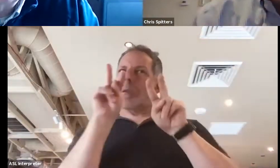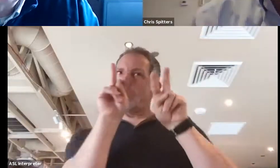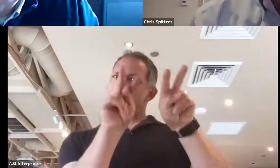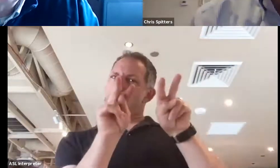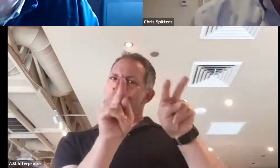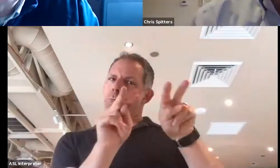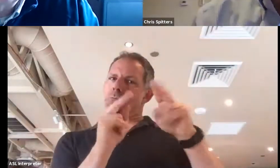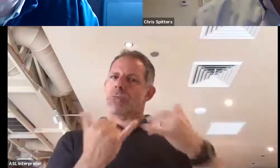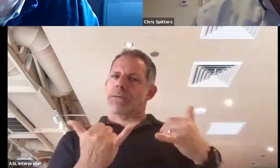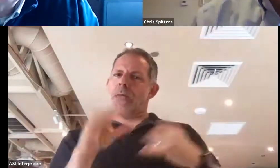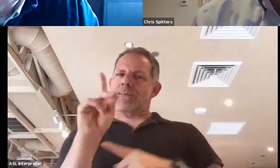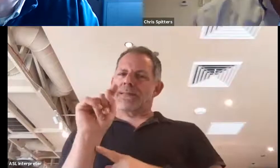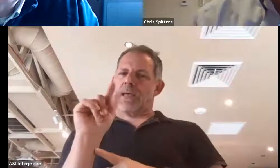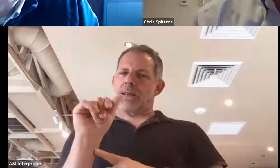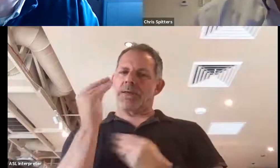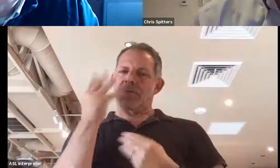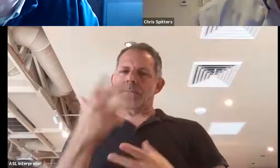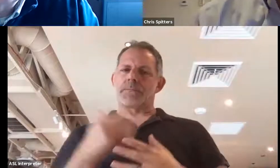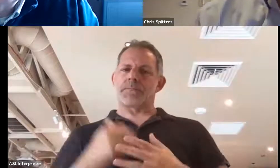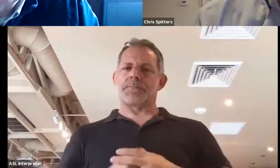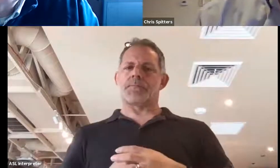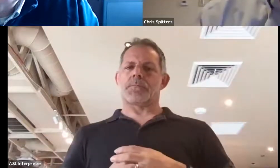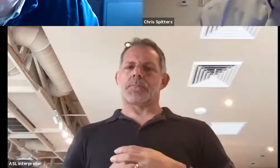carefully. But certainly,